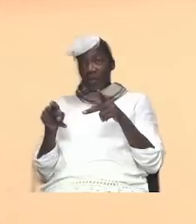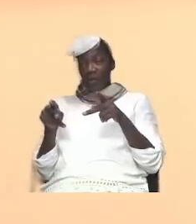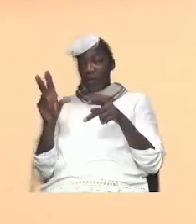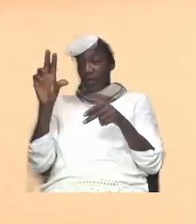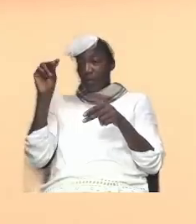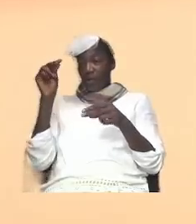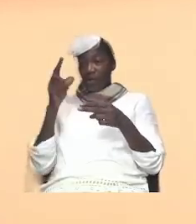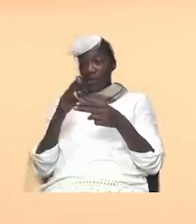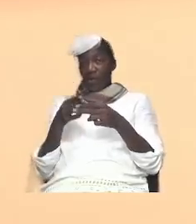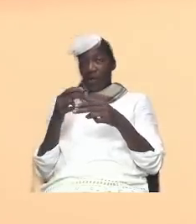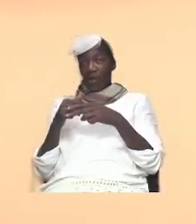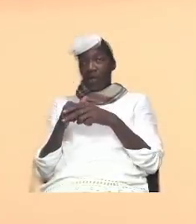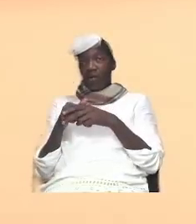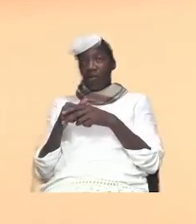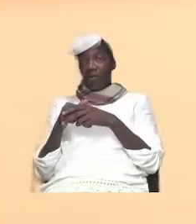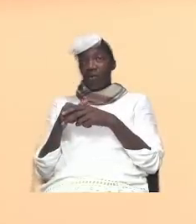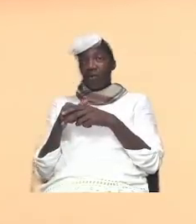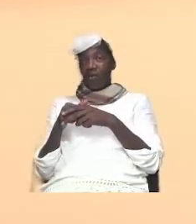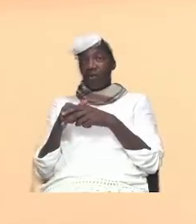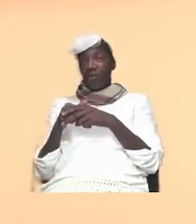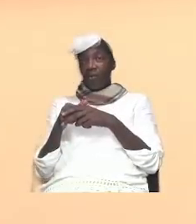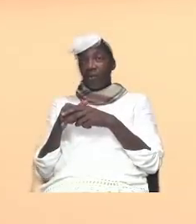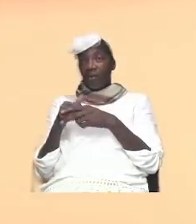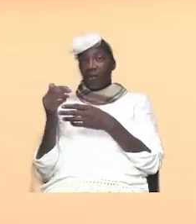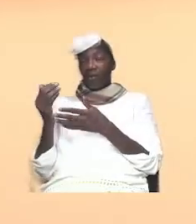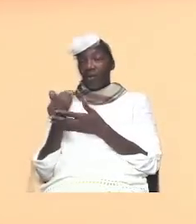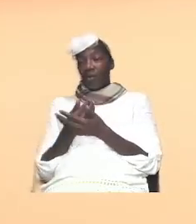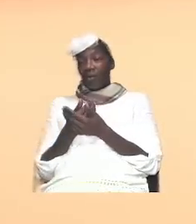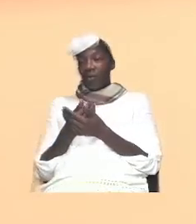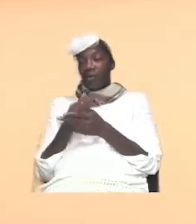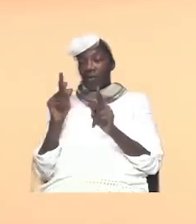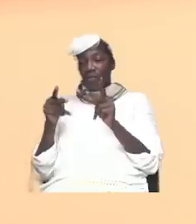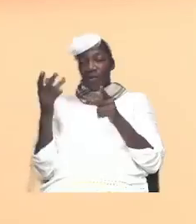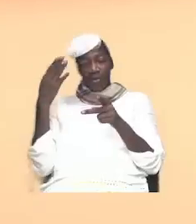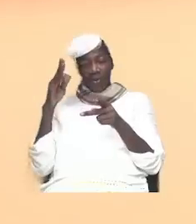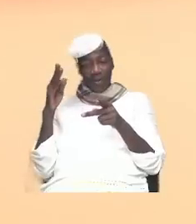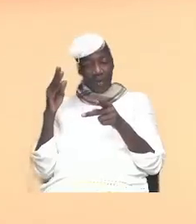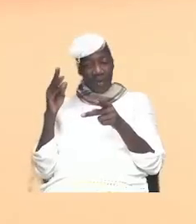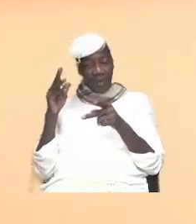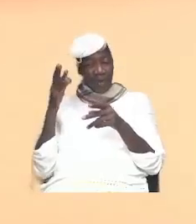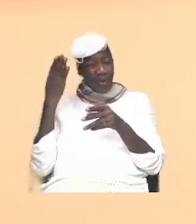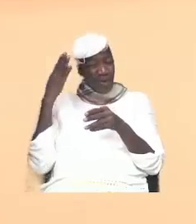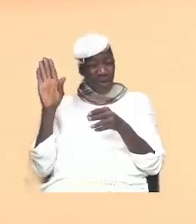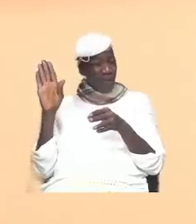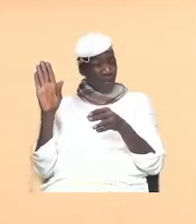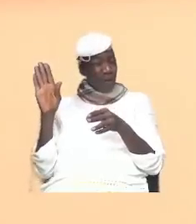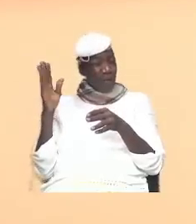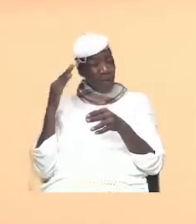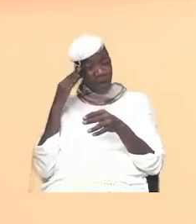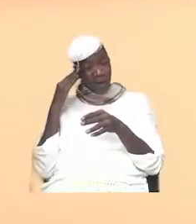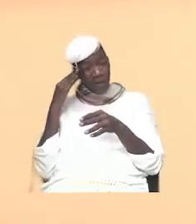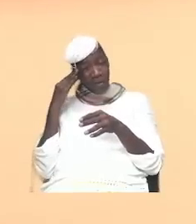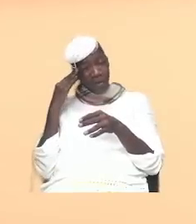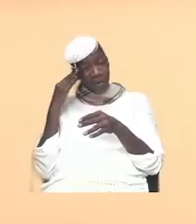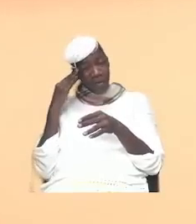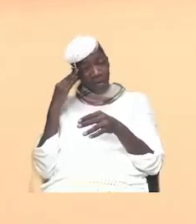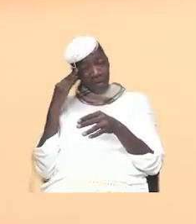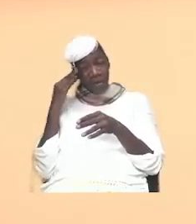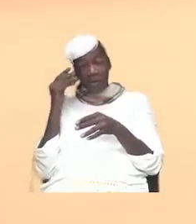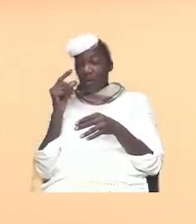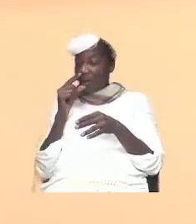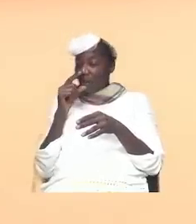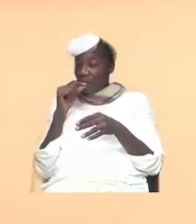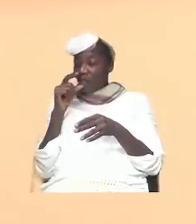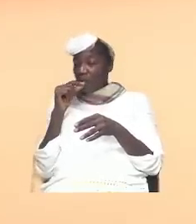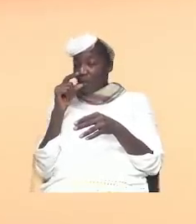names, some folks that nobody knew about, some folks that we see that was so quiet in